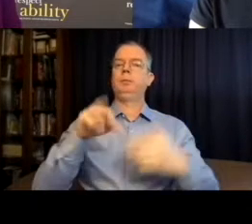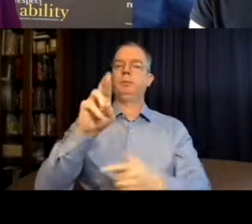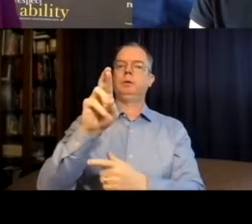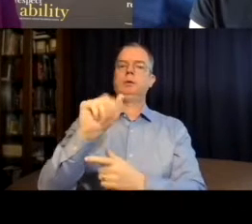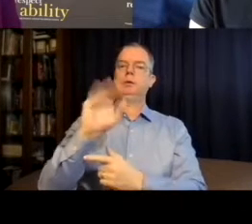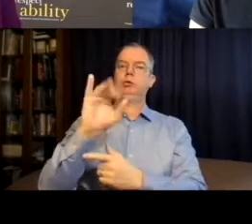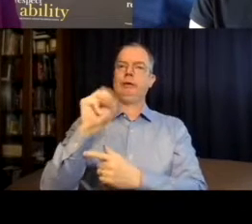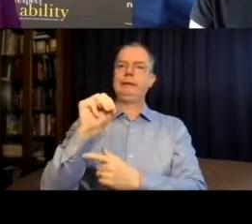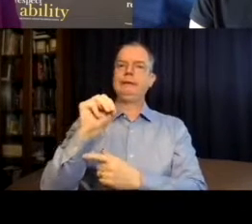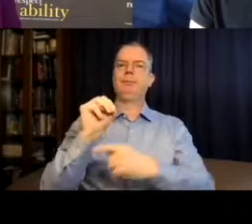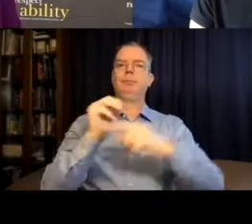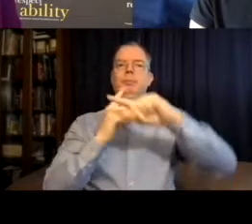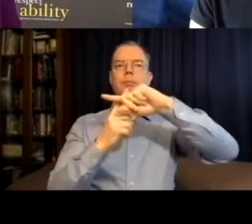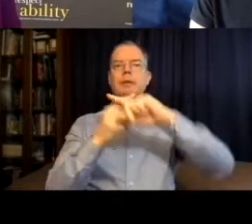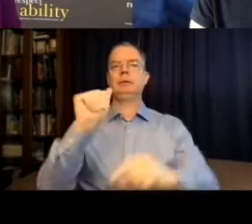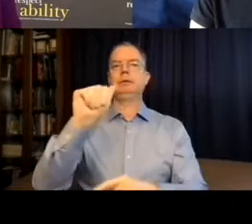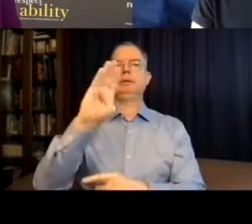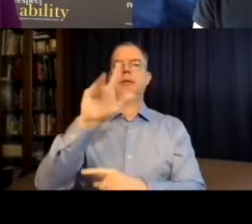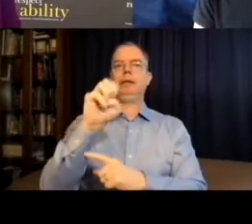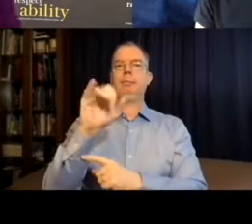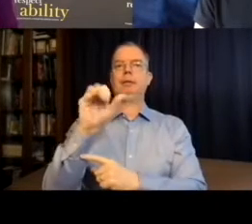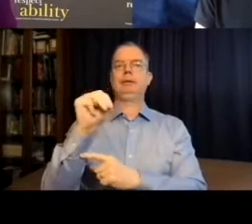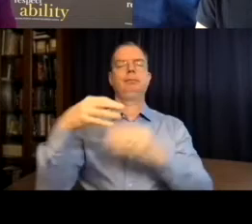committed to confronting this head on.